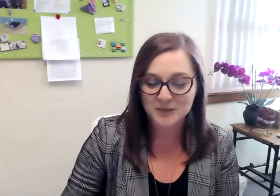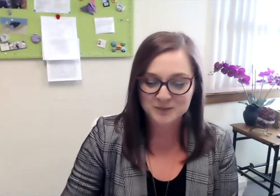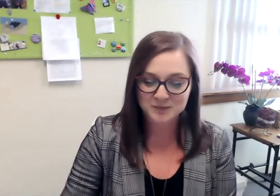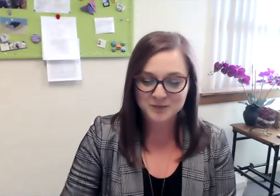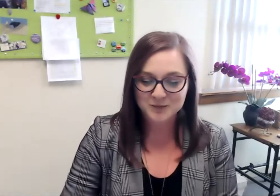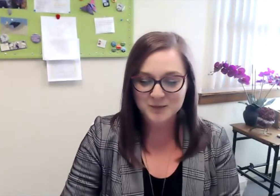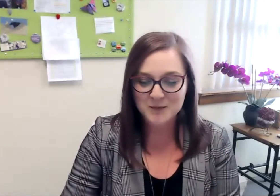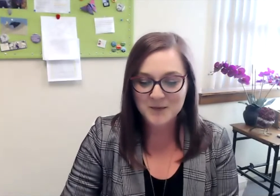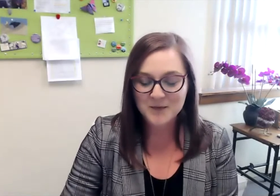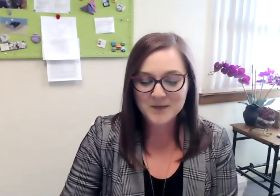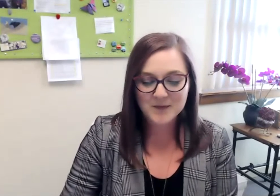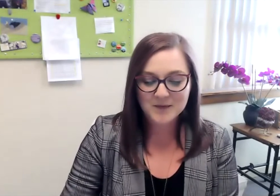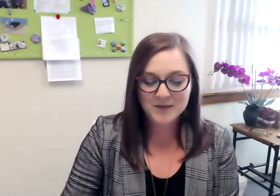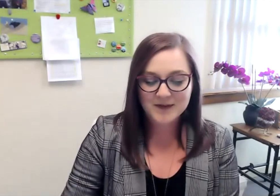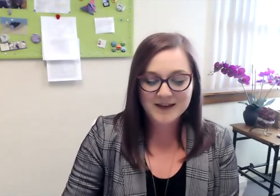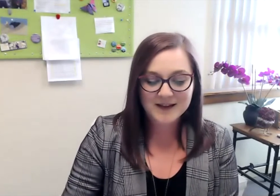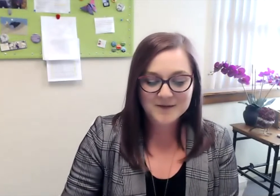cturneyross@jcls.org.